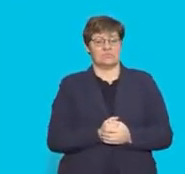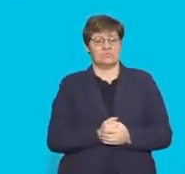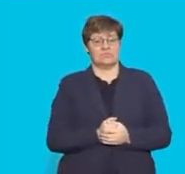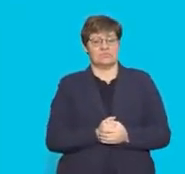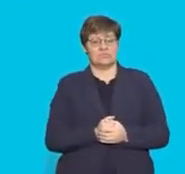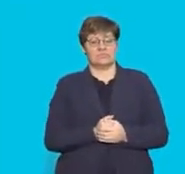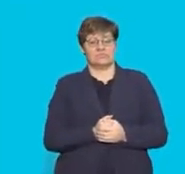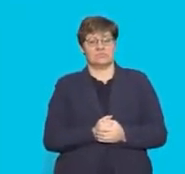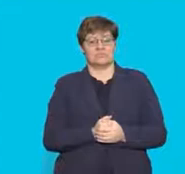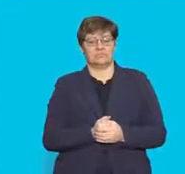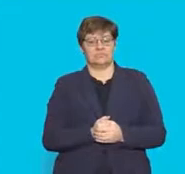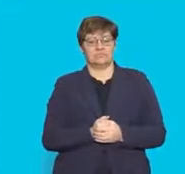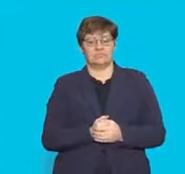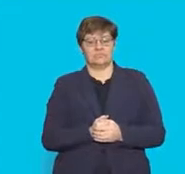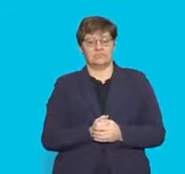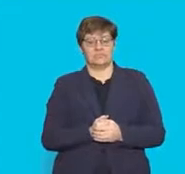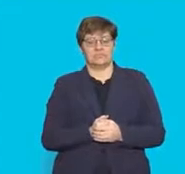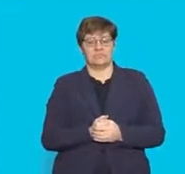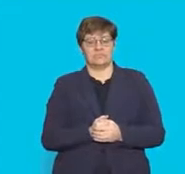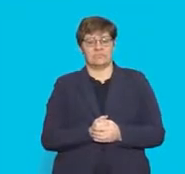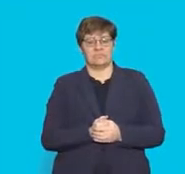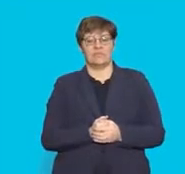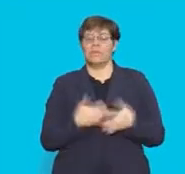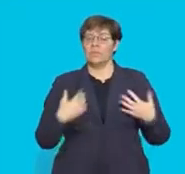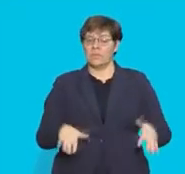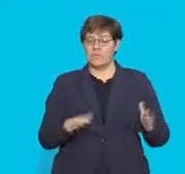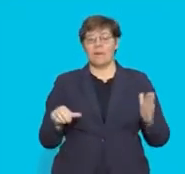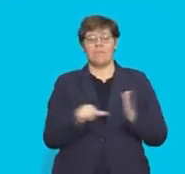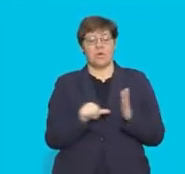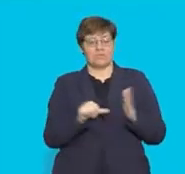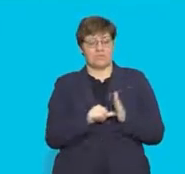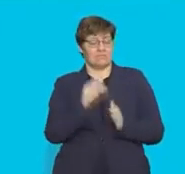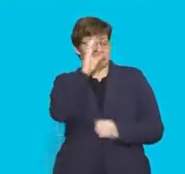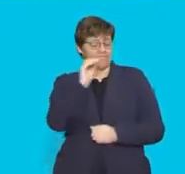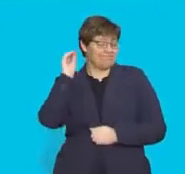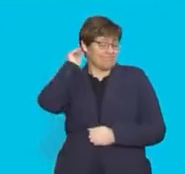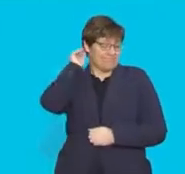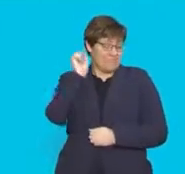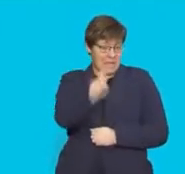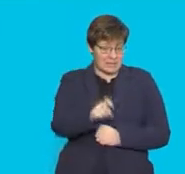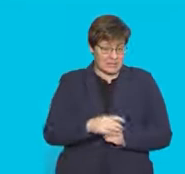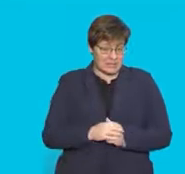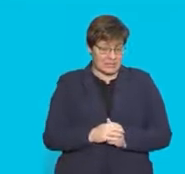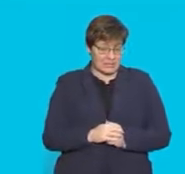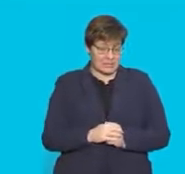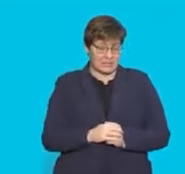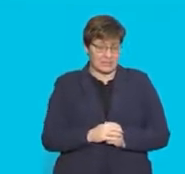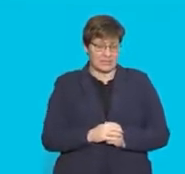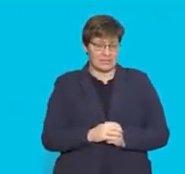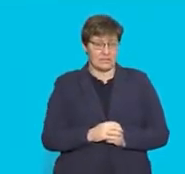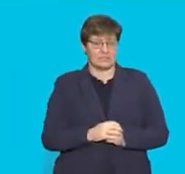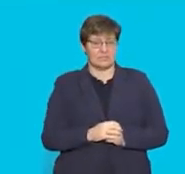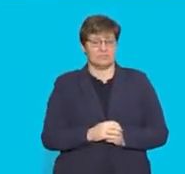when we're dealing with asset disposal, what is very important for us to take into consideration is the fact